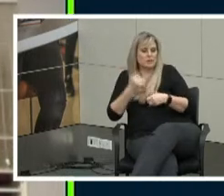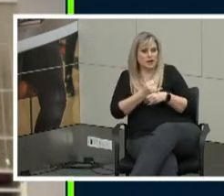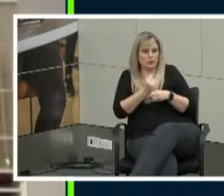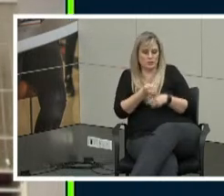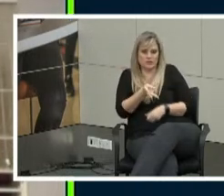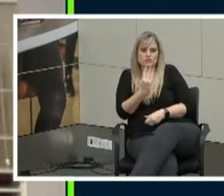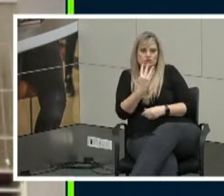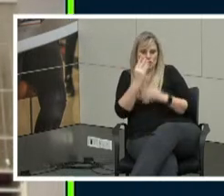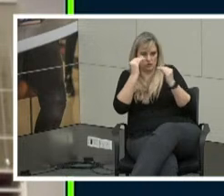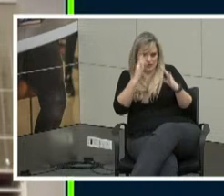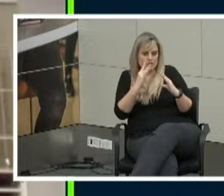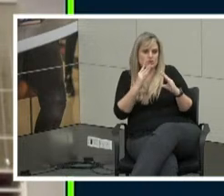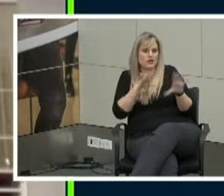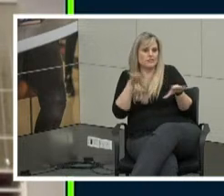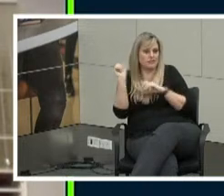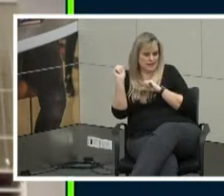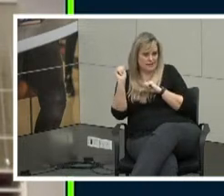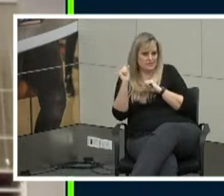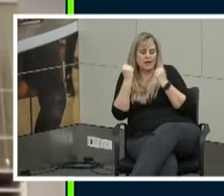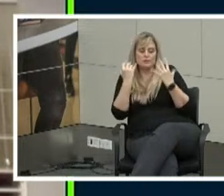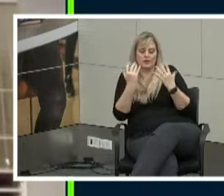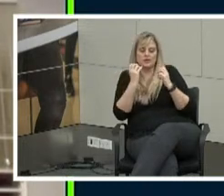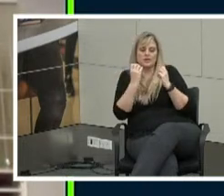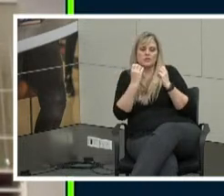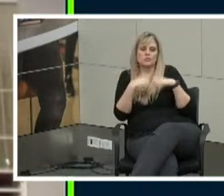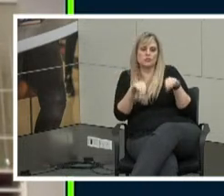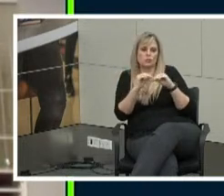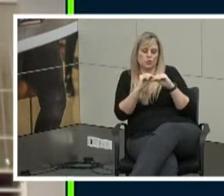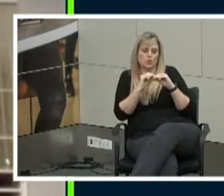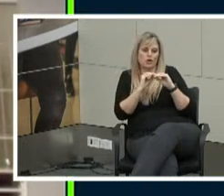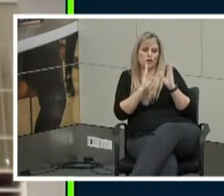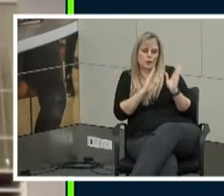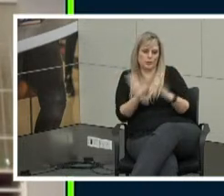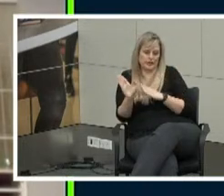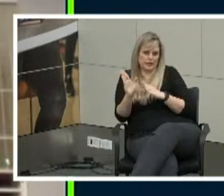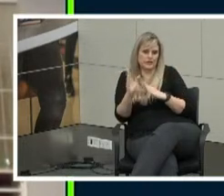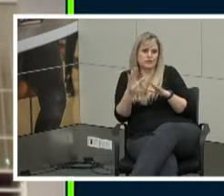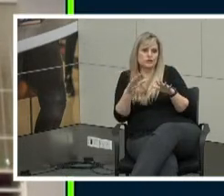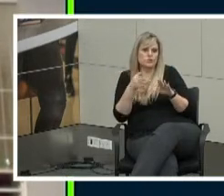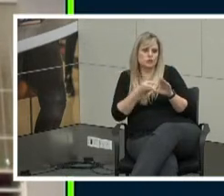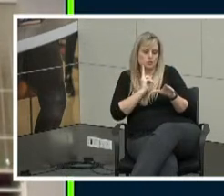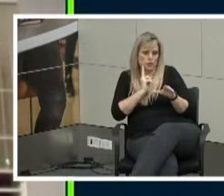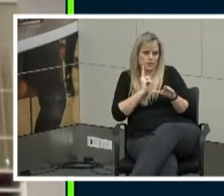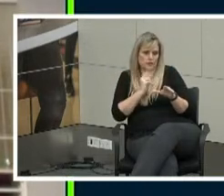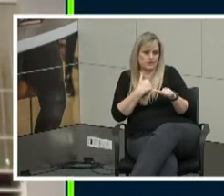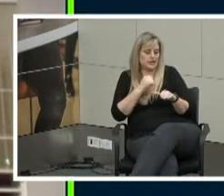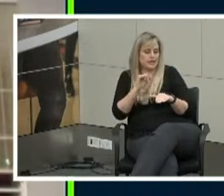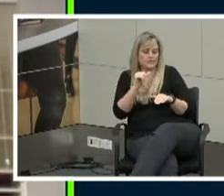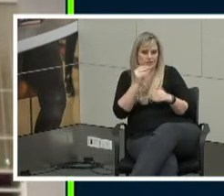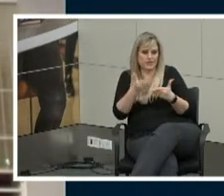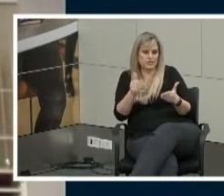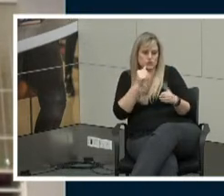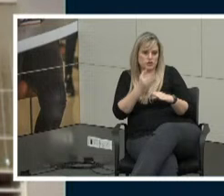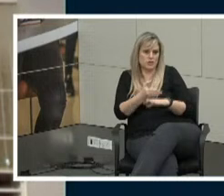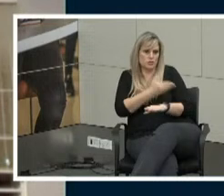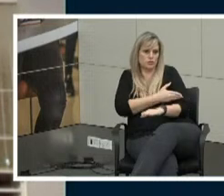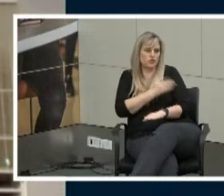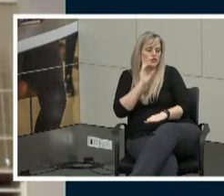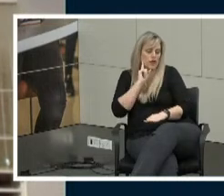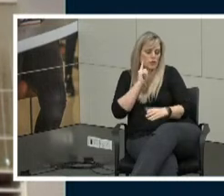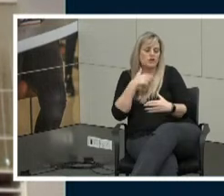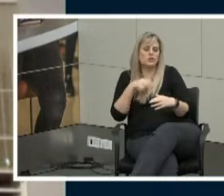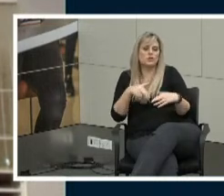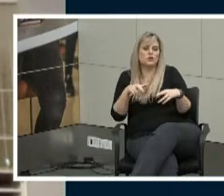left and many more are planning to leave by the end of the school year if things don't improve I will resign when my commitment is up in one